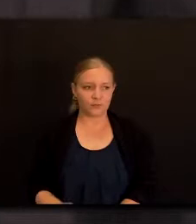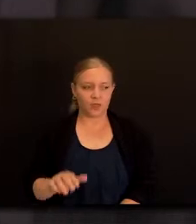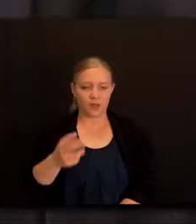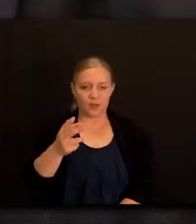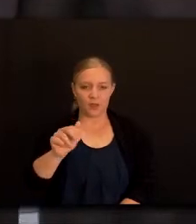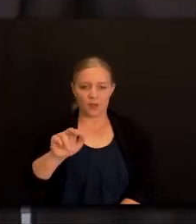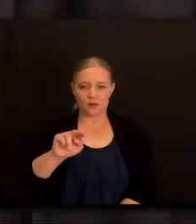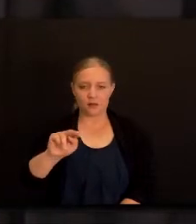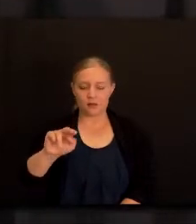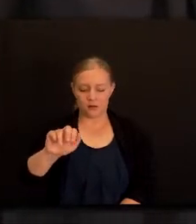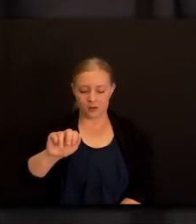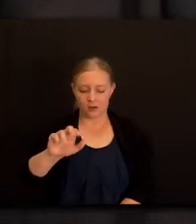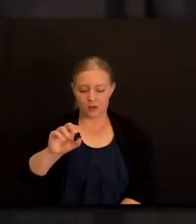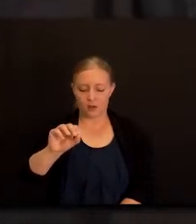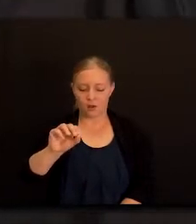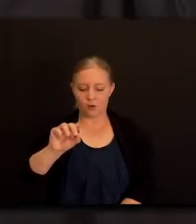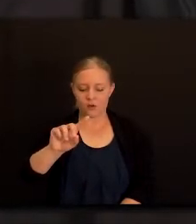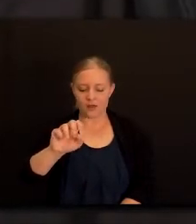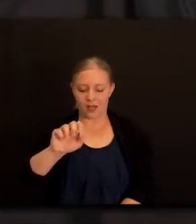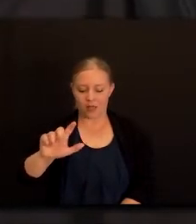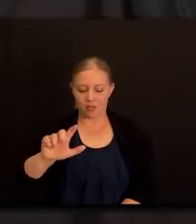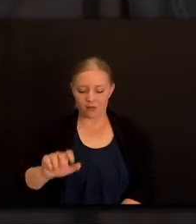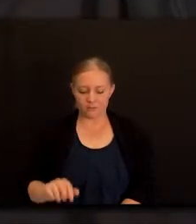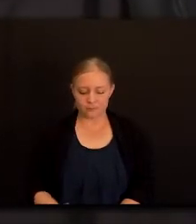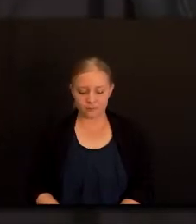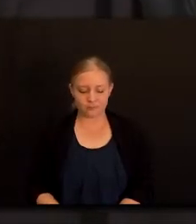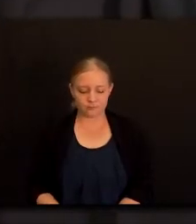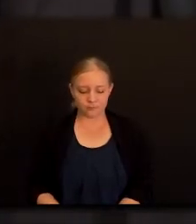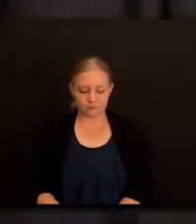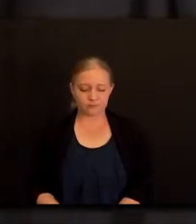Hannah Marie Ogdell.